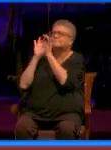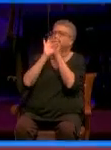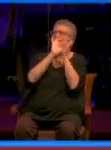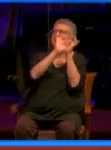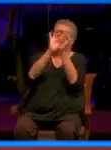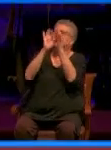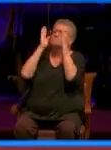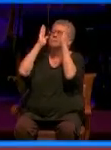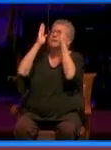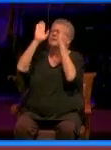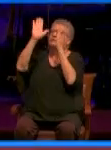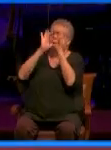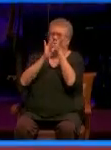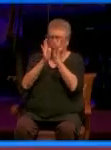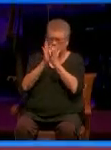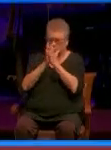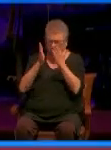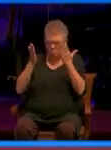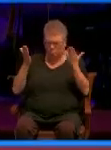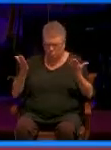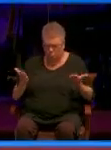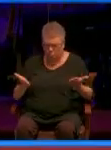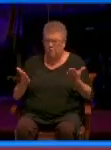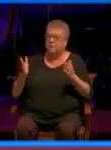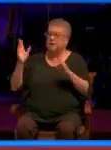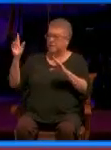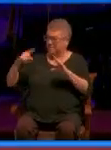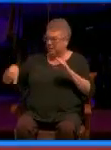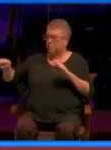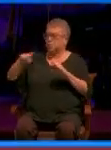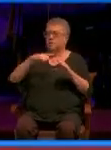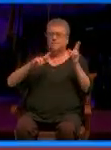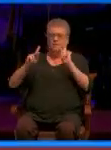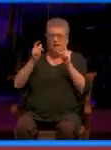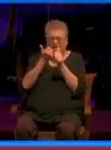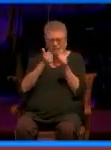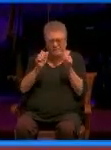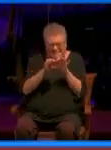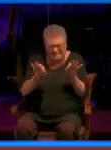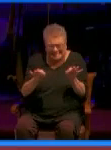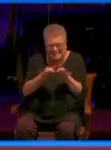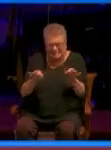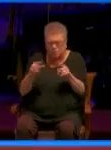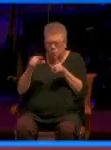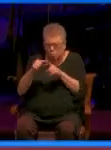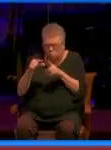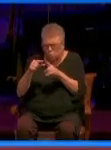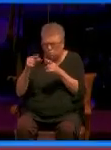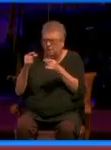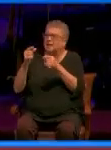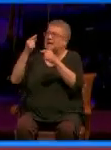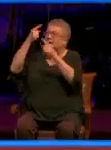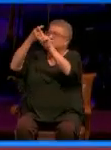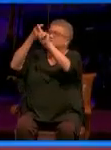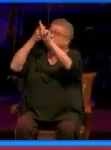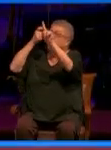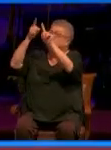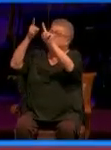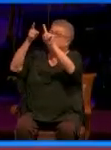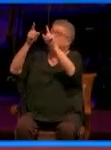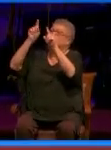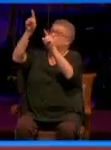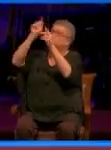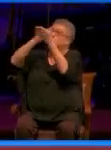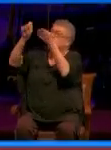Let us be a people who understand that every line and sentence is from you. You have written a book and you have given it to